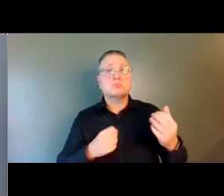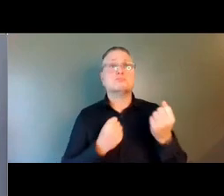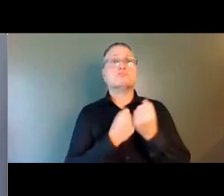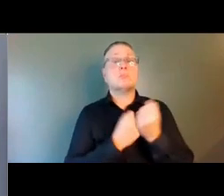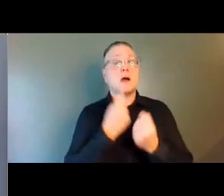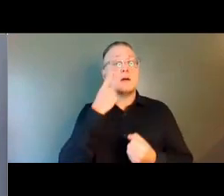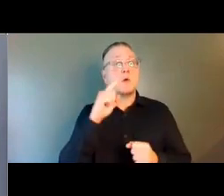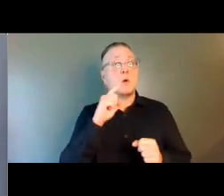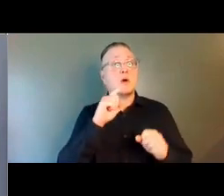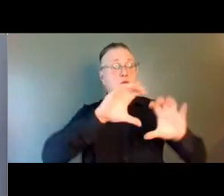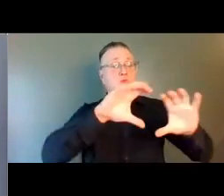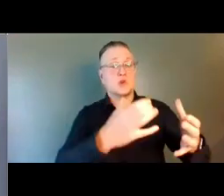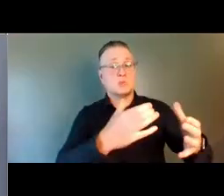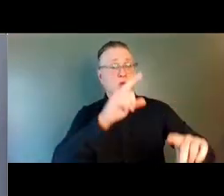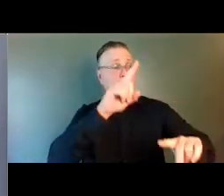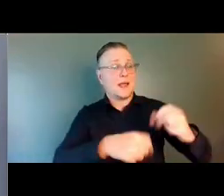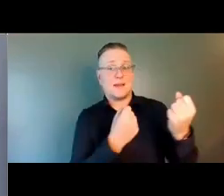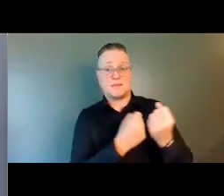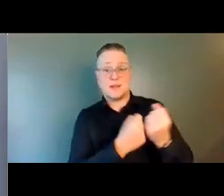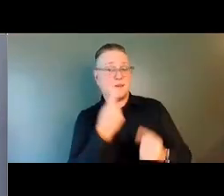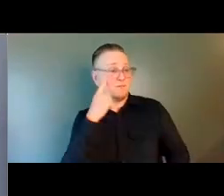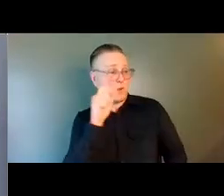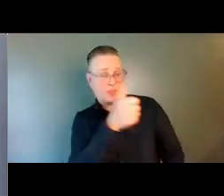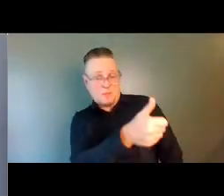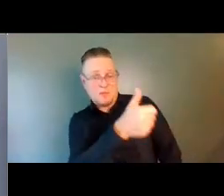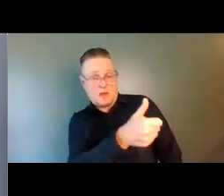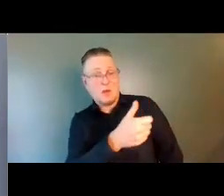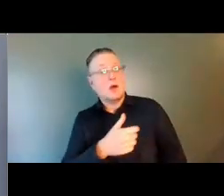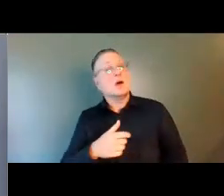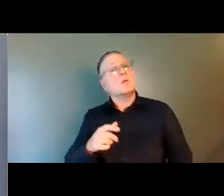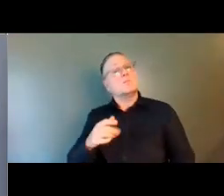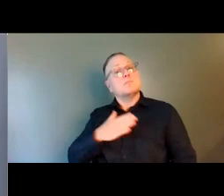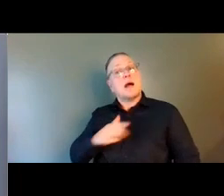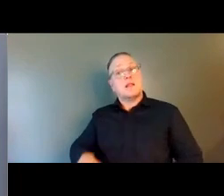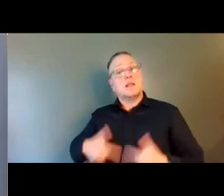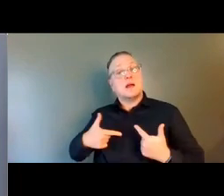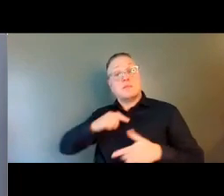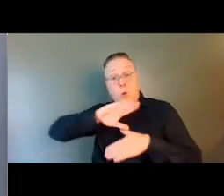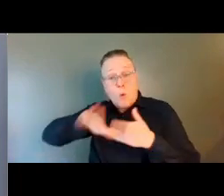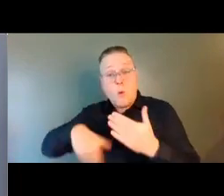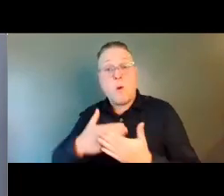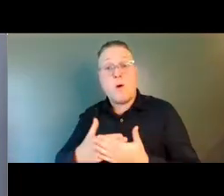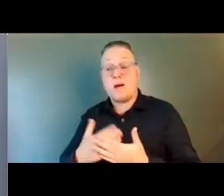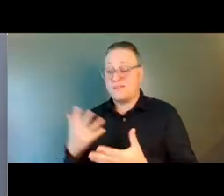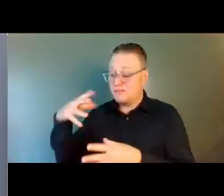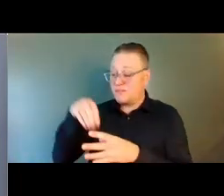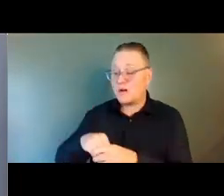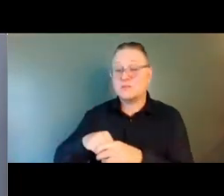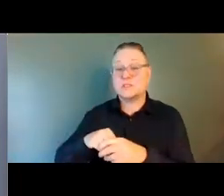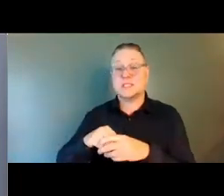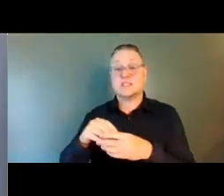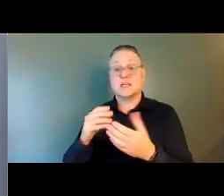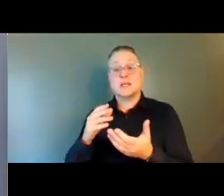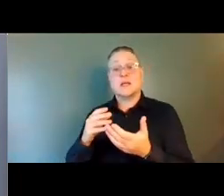see injustice, and now I've my whole life also been involved in work of other marginalized groups,